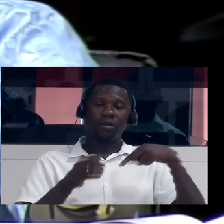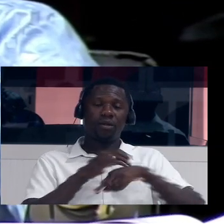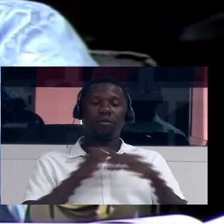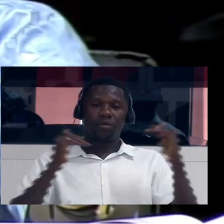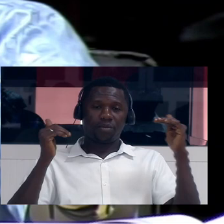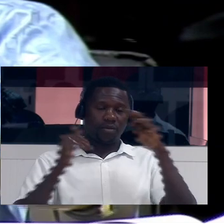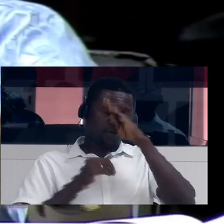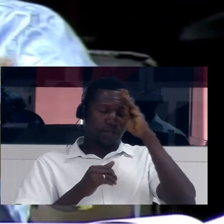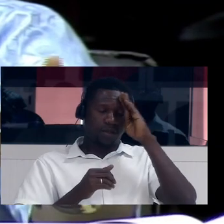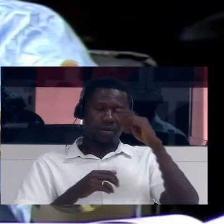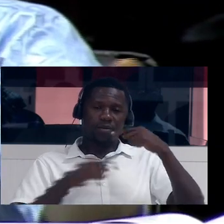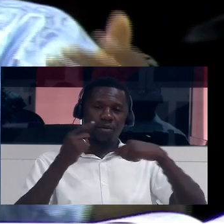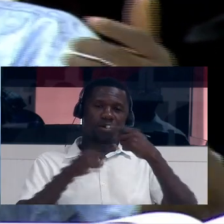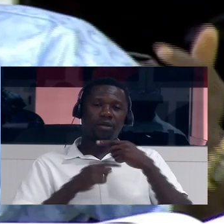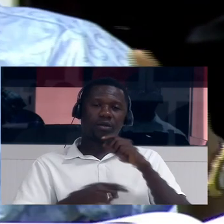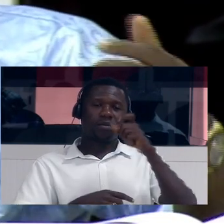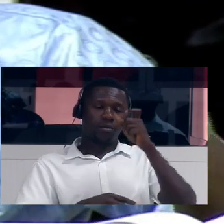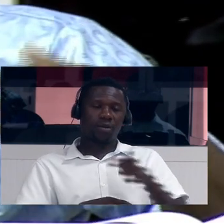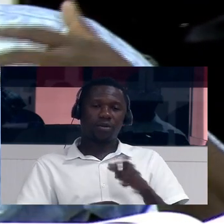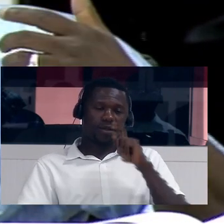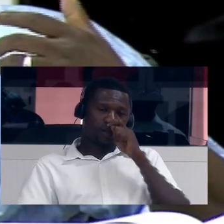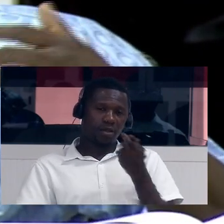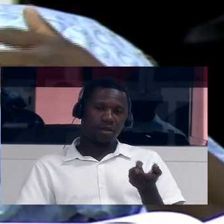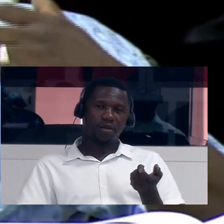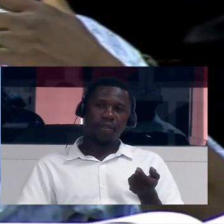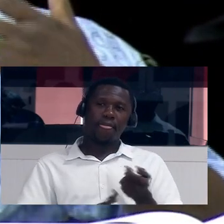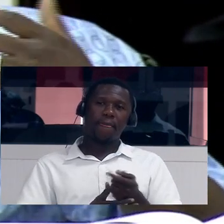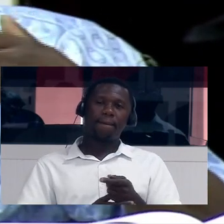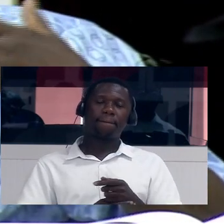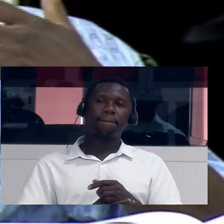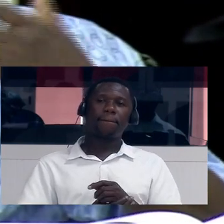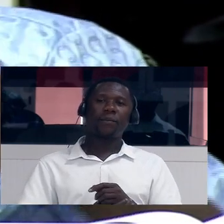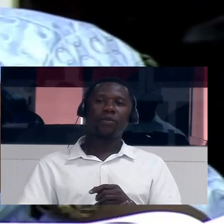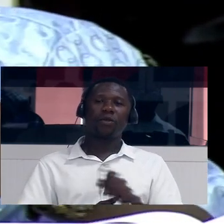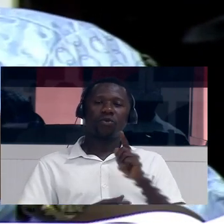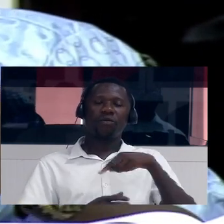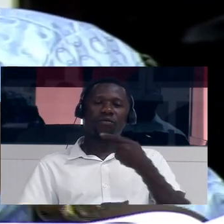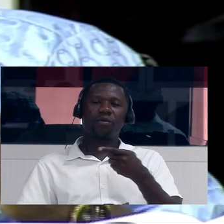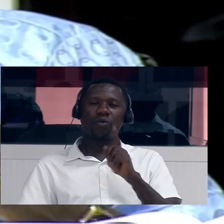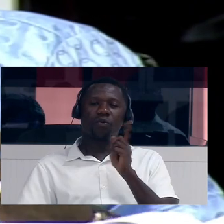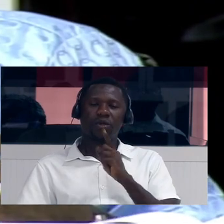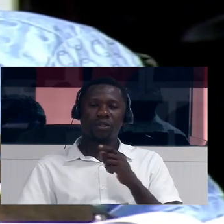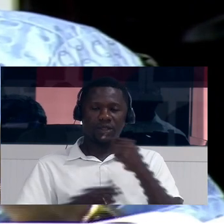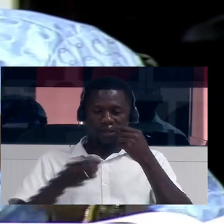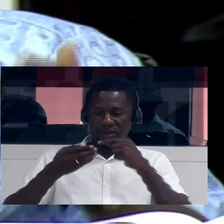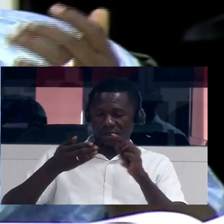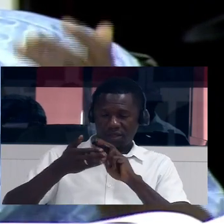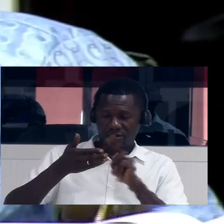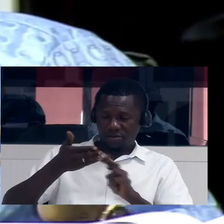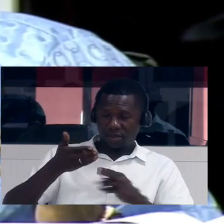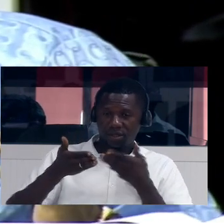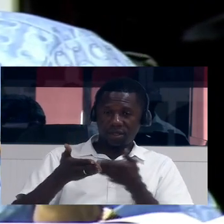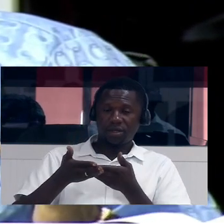Birkama about this person's death. So from what is stated in here,